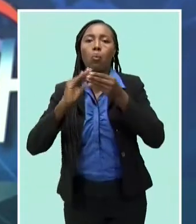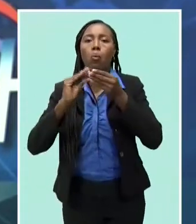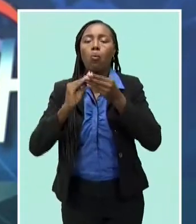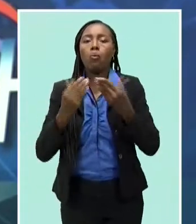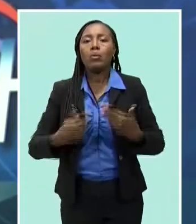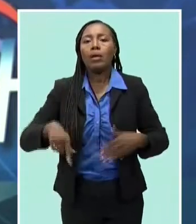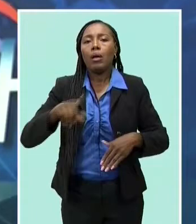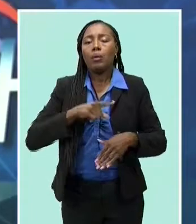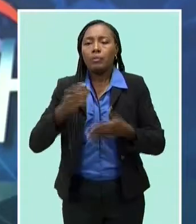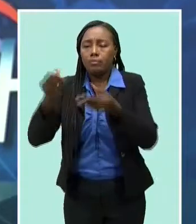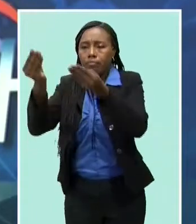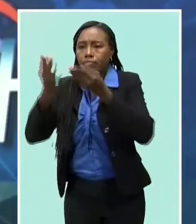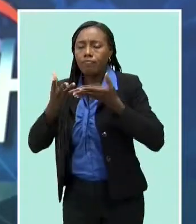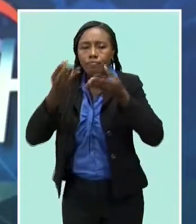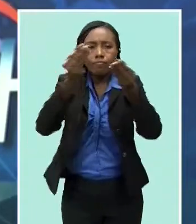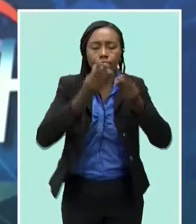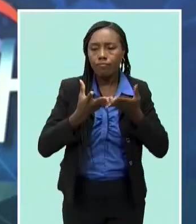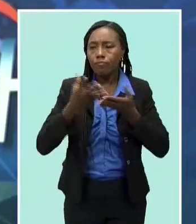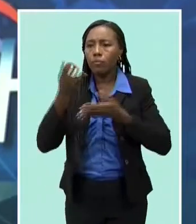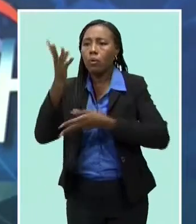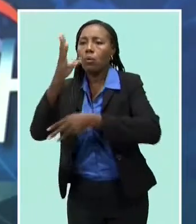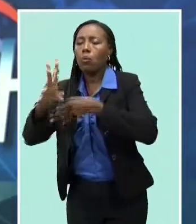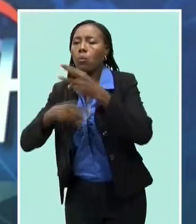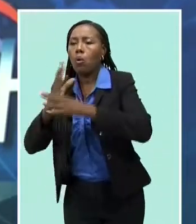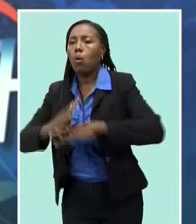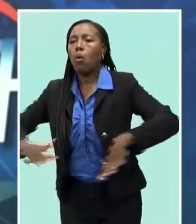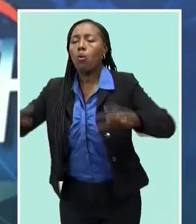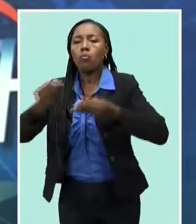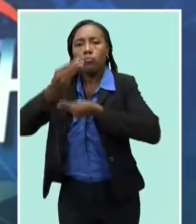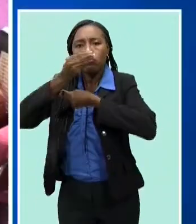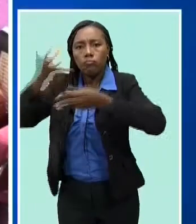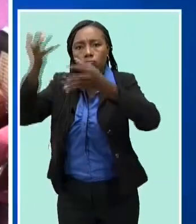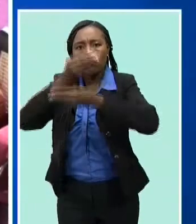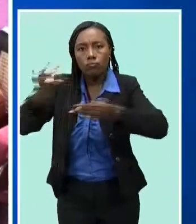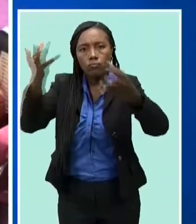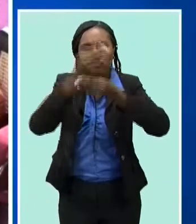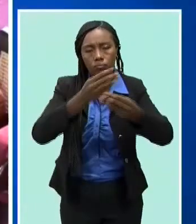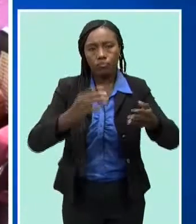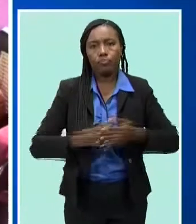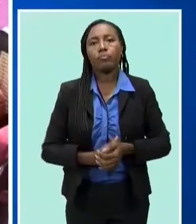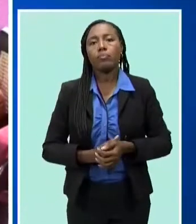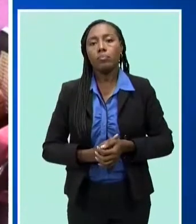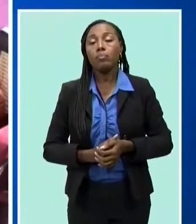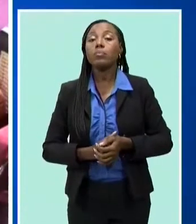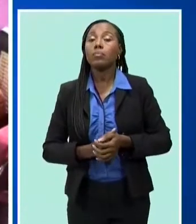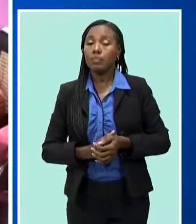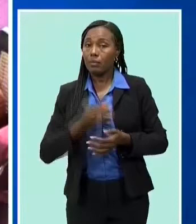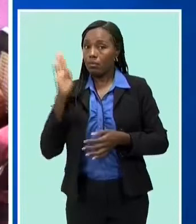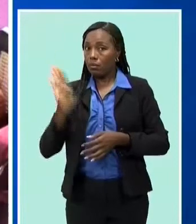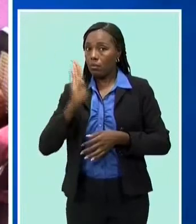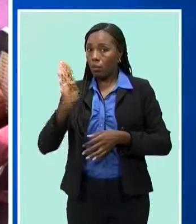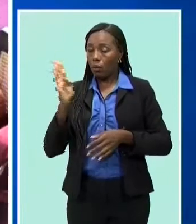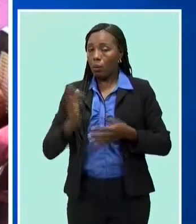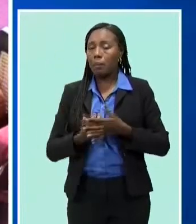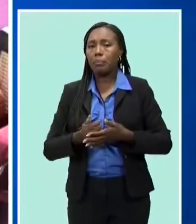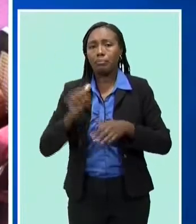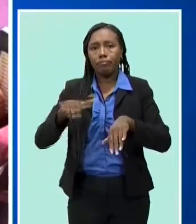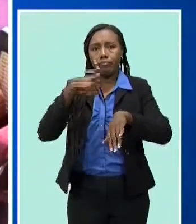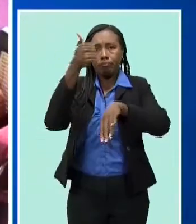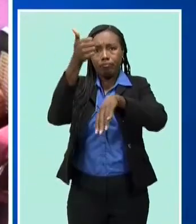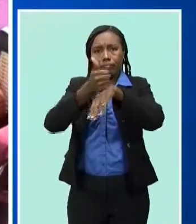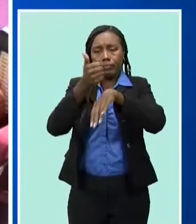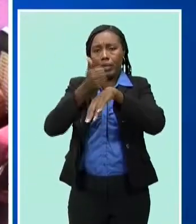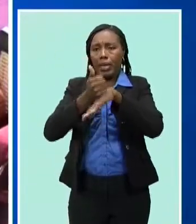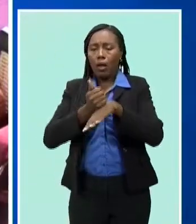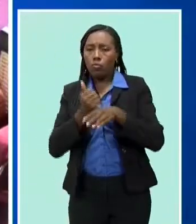facilitate information sharing with overseas partners. Barbados has certainly set itself on a path towards